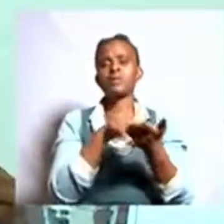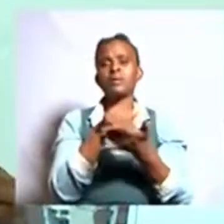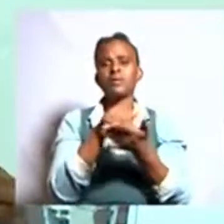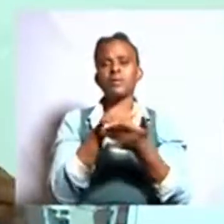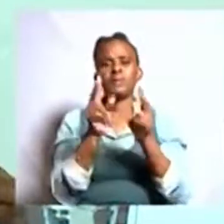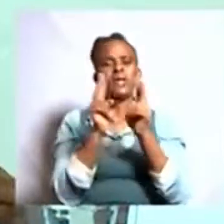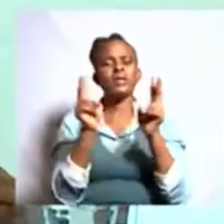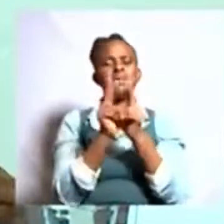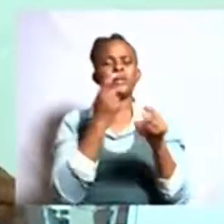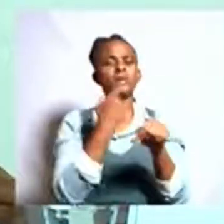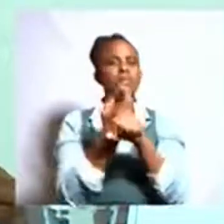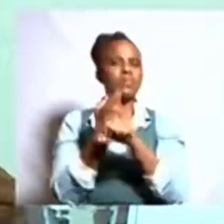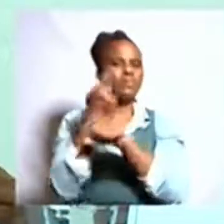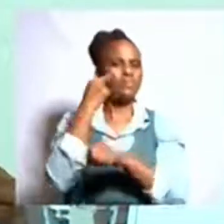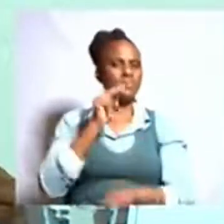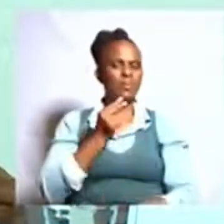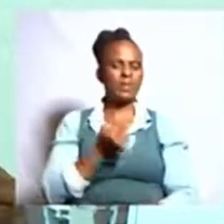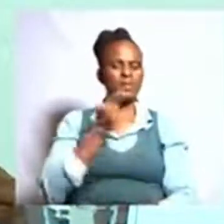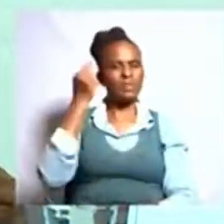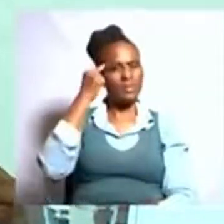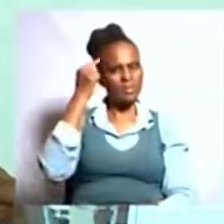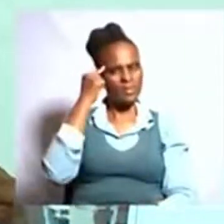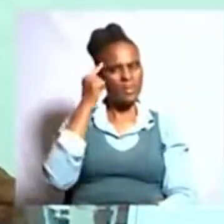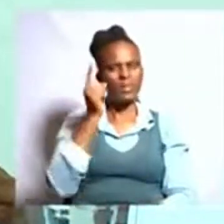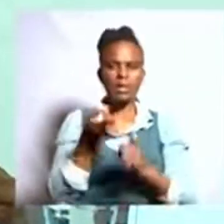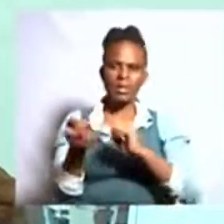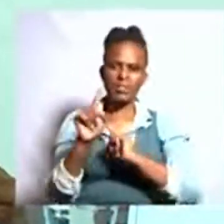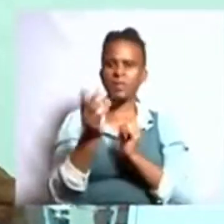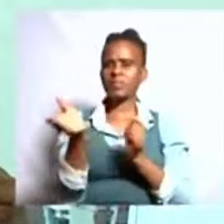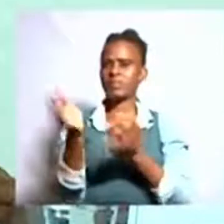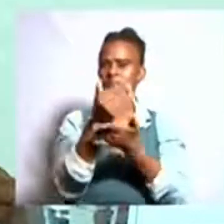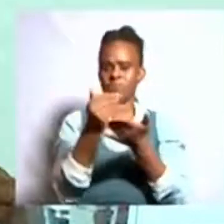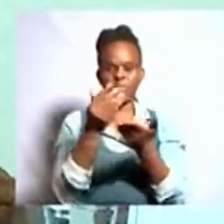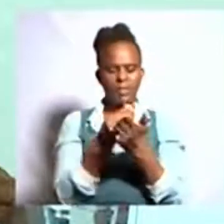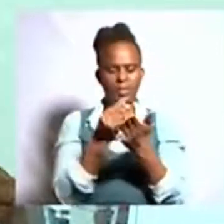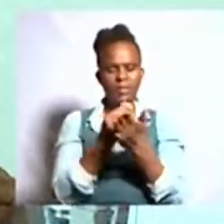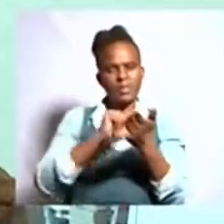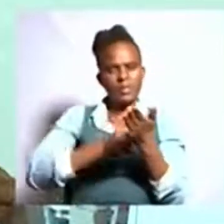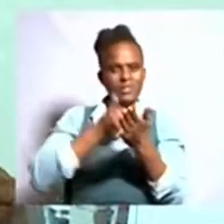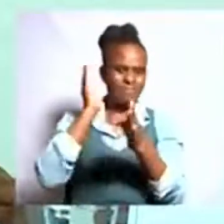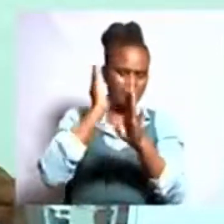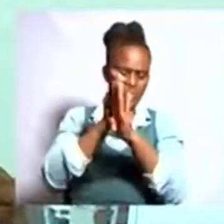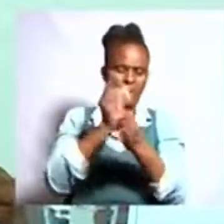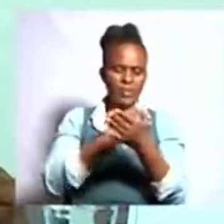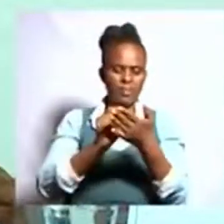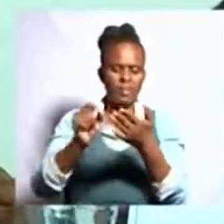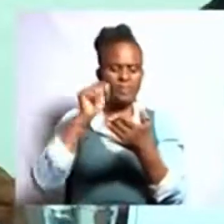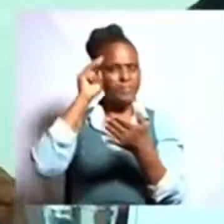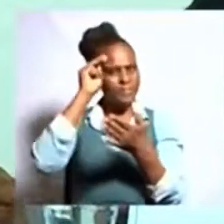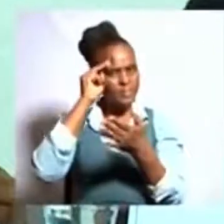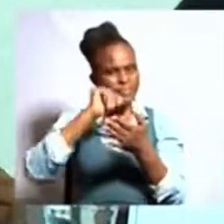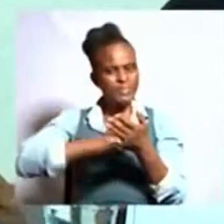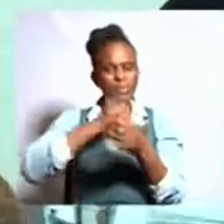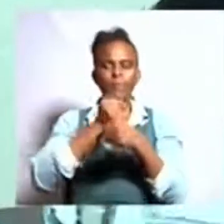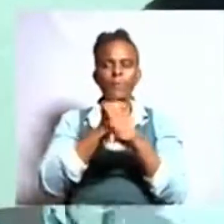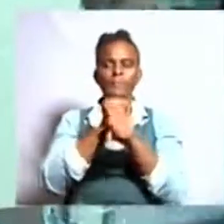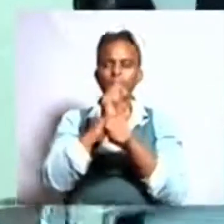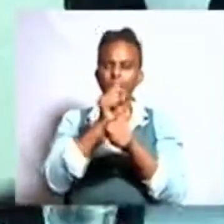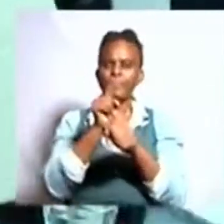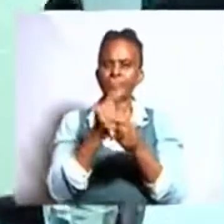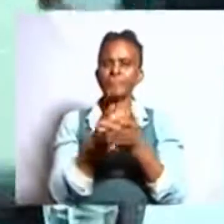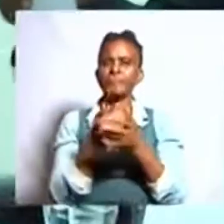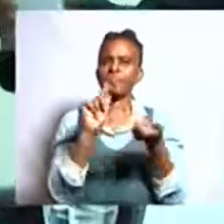difficult for us as government to recover the money. We wrote to the ministry to ensure that they